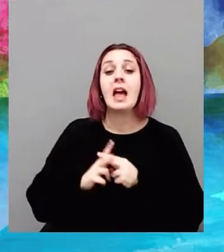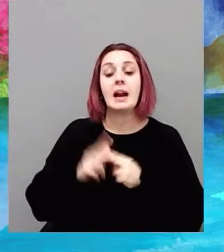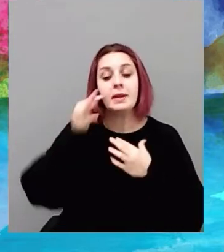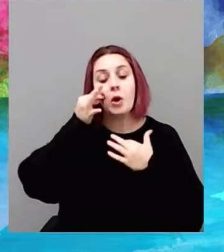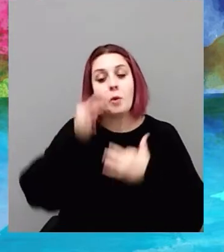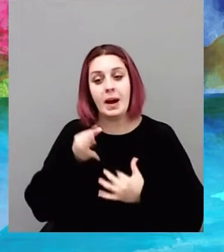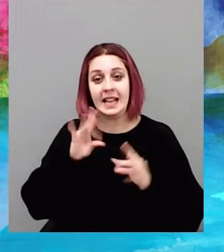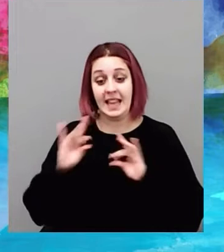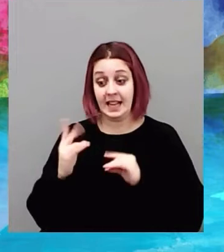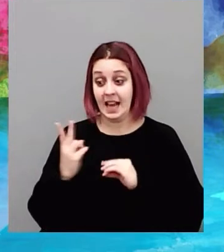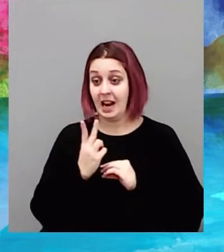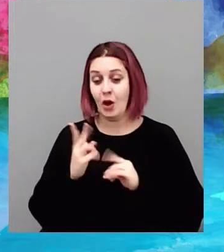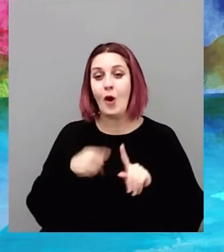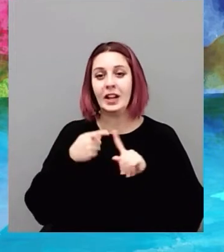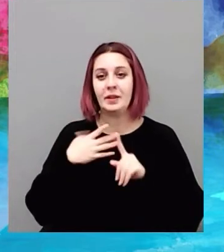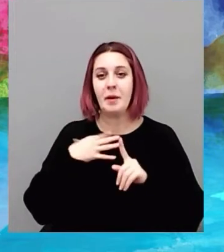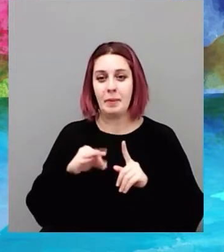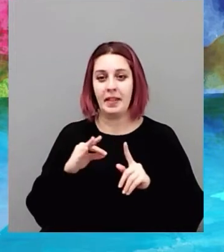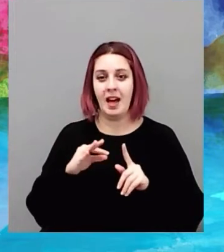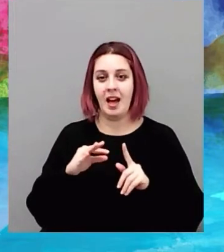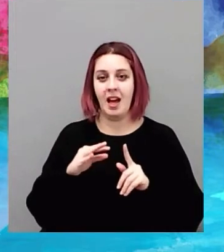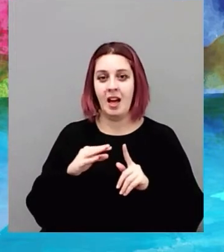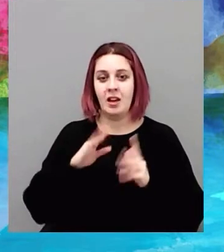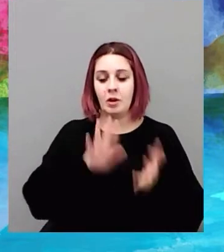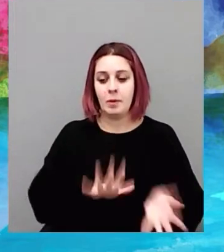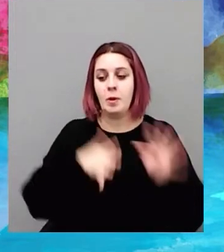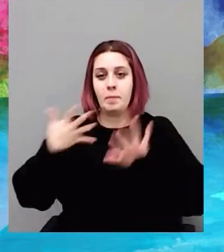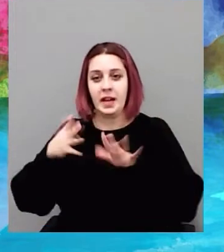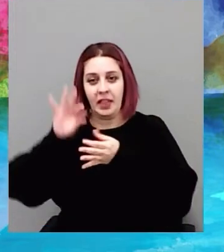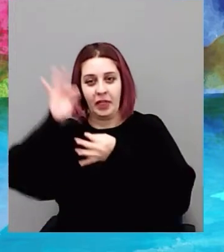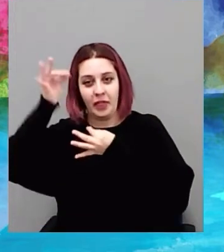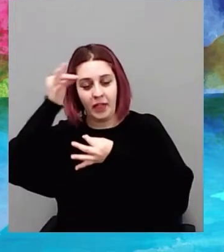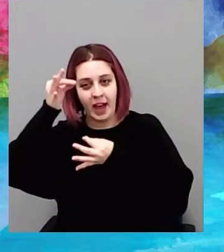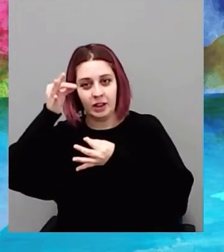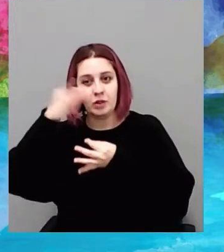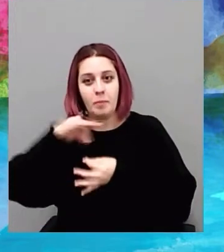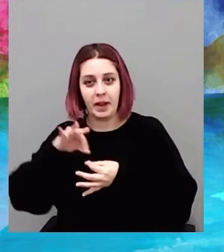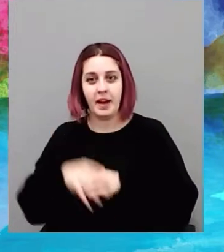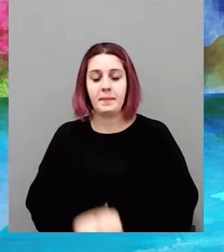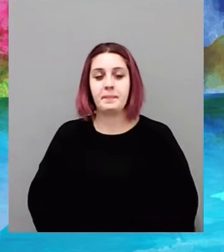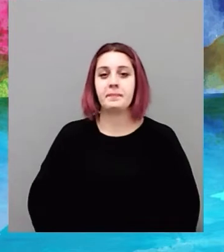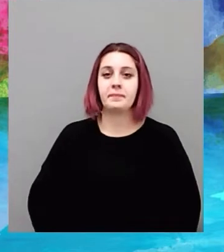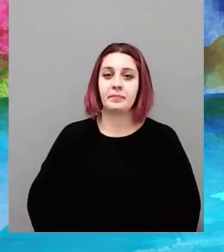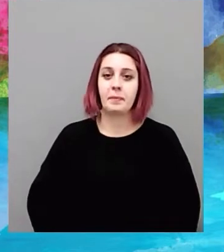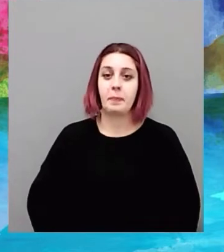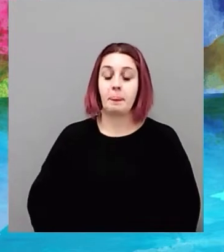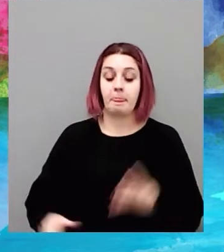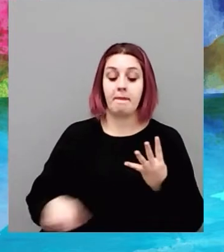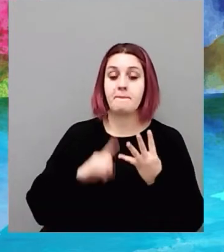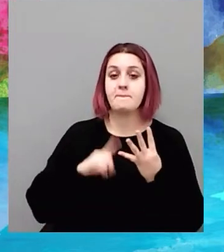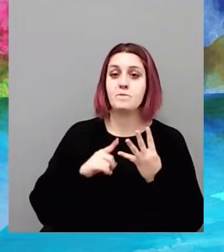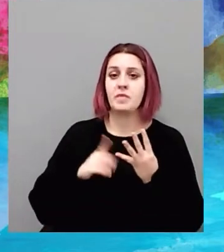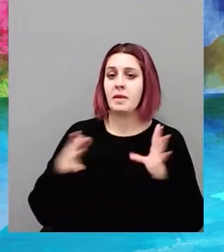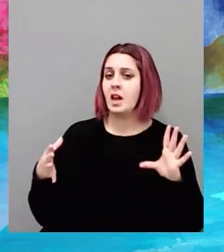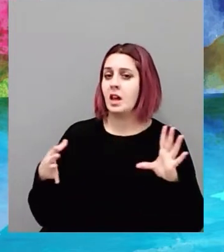course, today in smart cities, we need digital tools, but they have to be linked with human needs. That's really important.